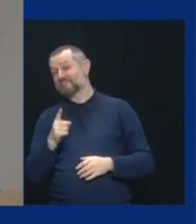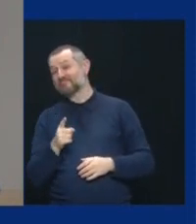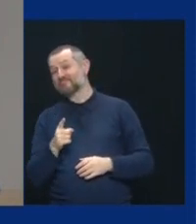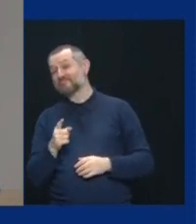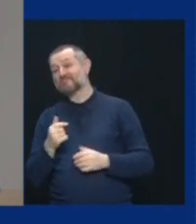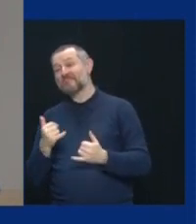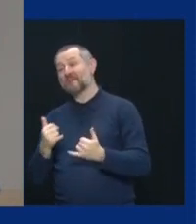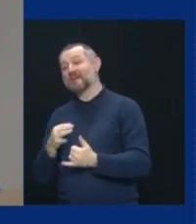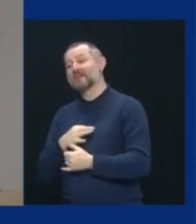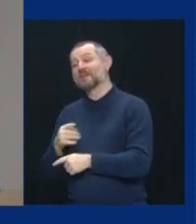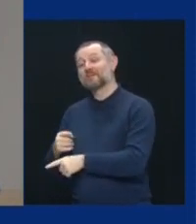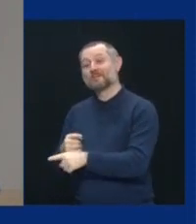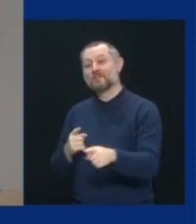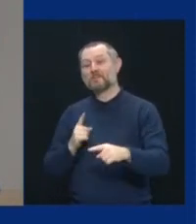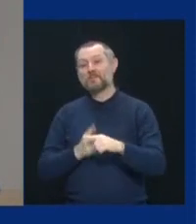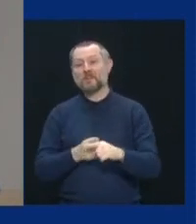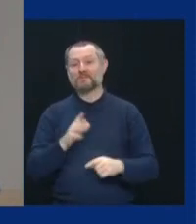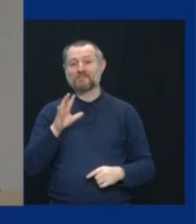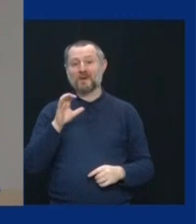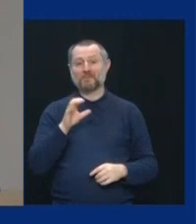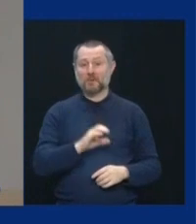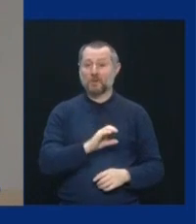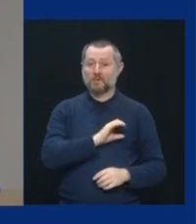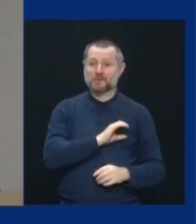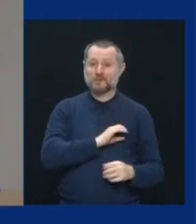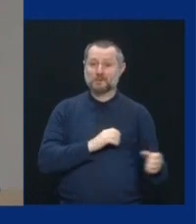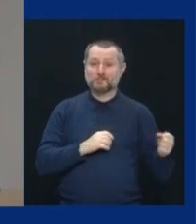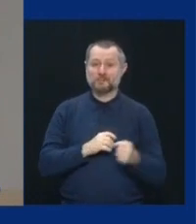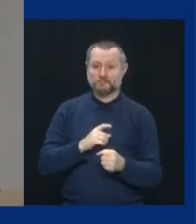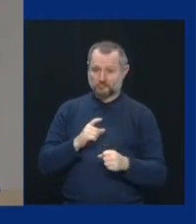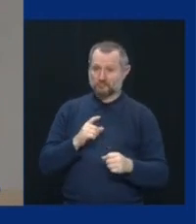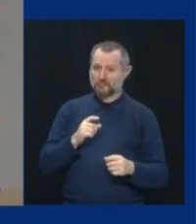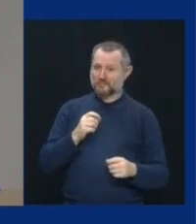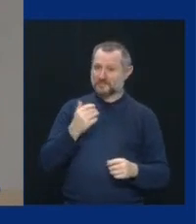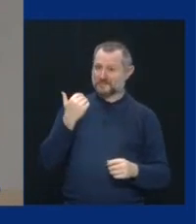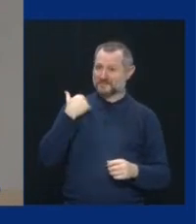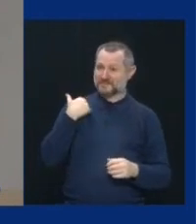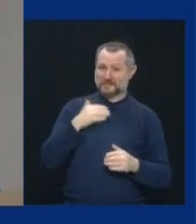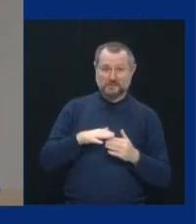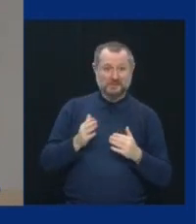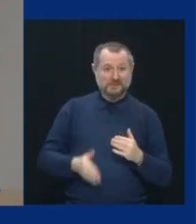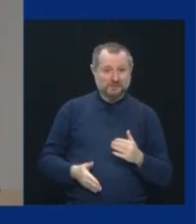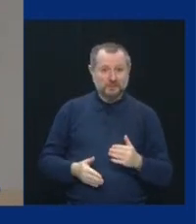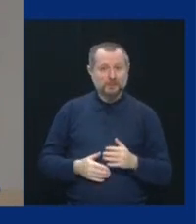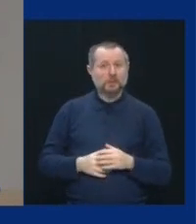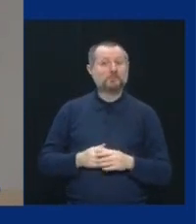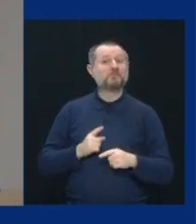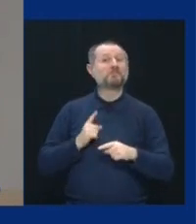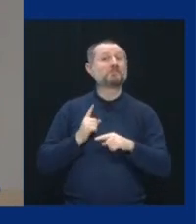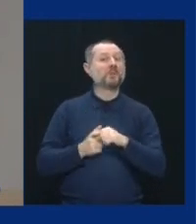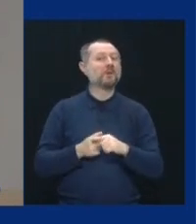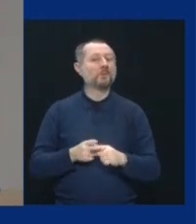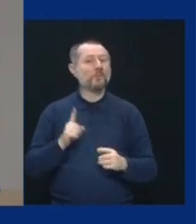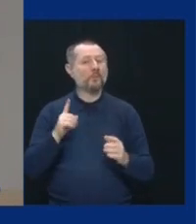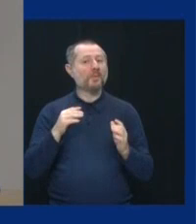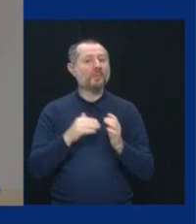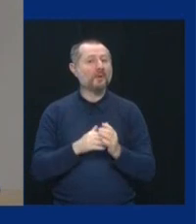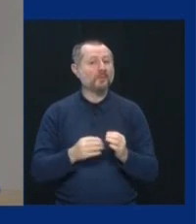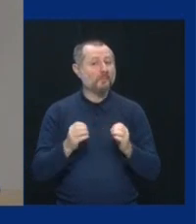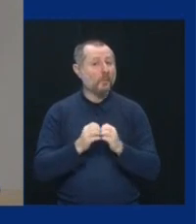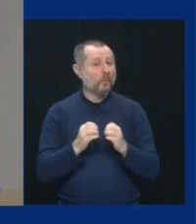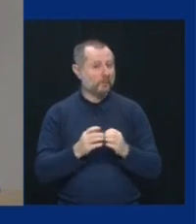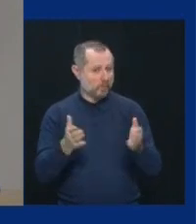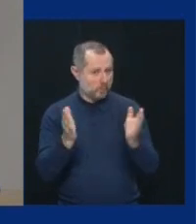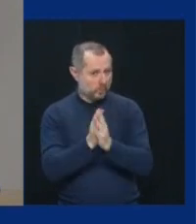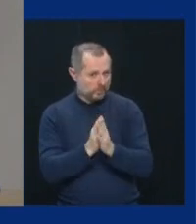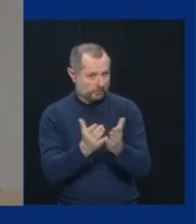additional 500 officers added by Commissioner Shea over the weekend, plus the additional 1,000 officers requested by us